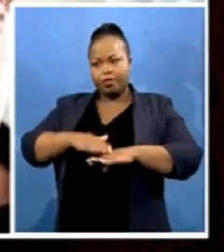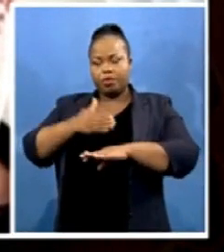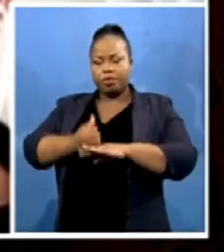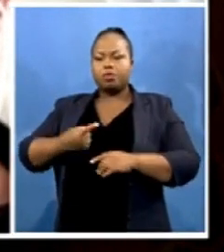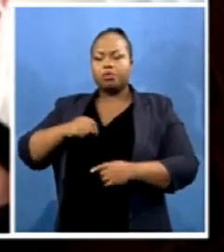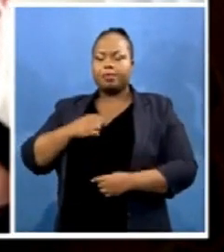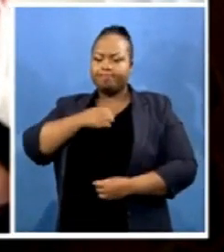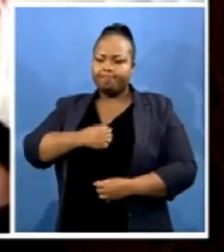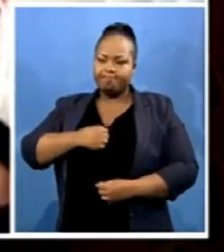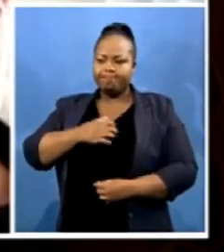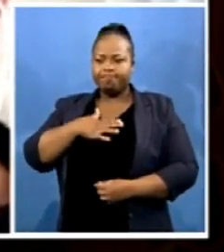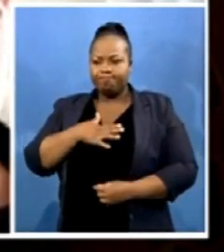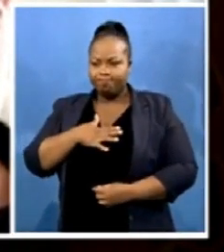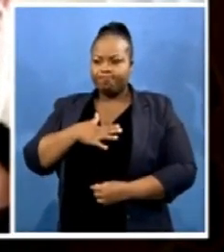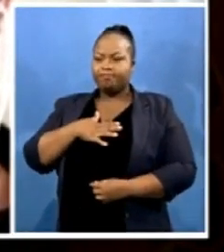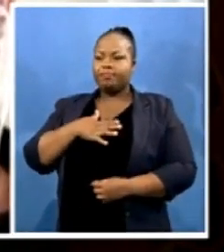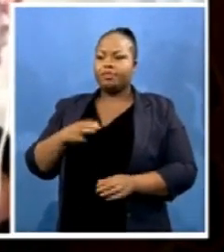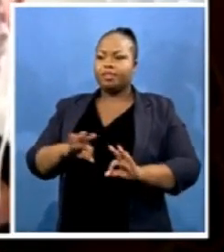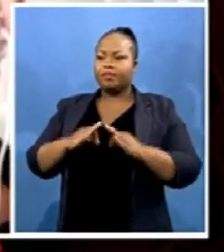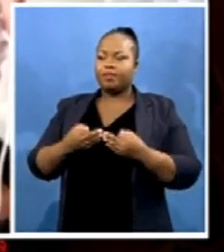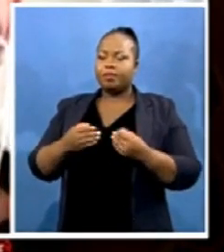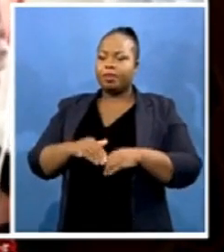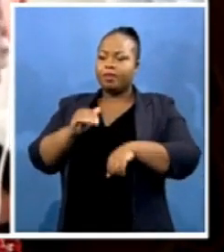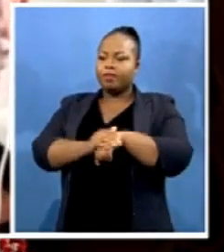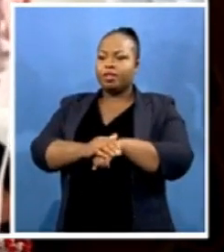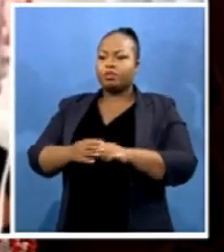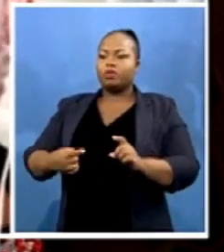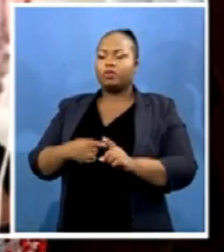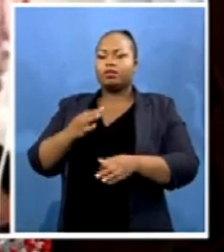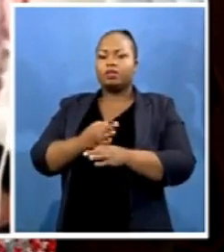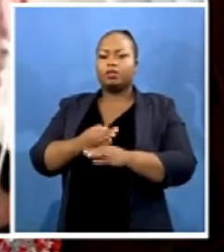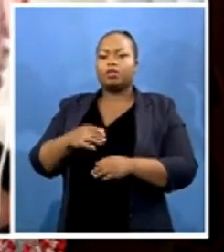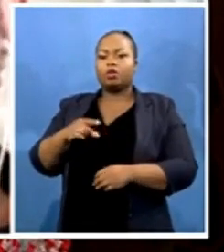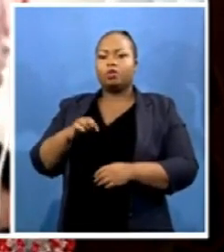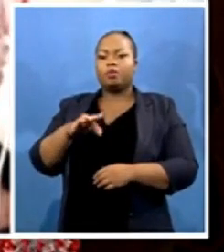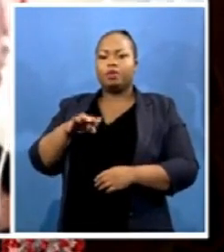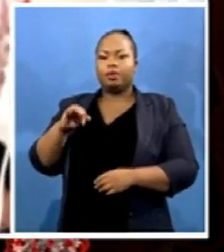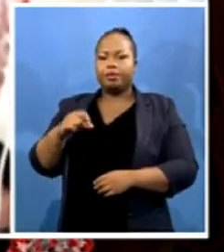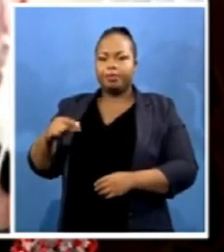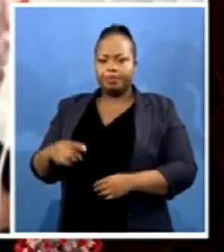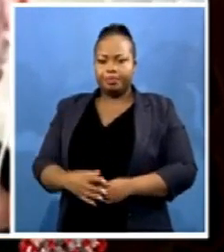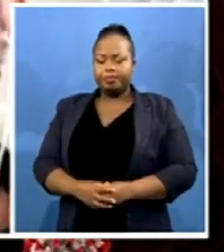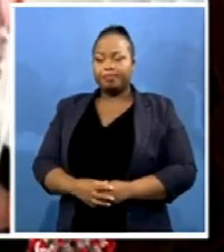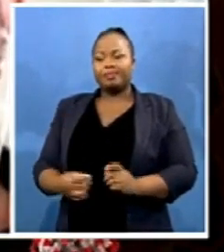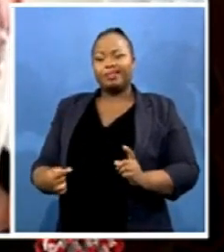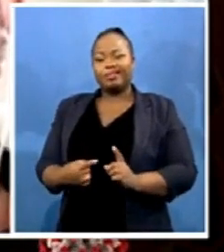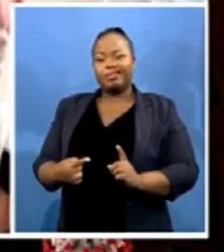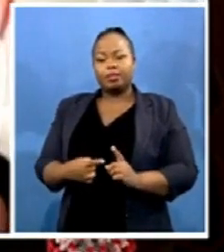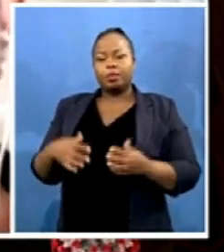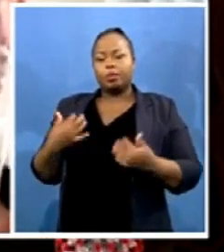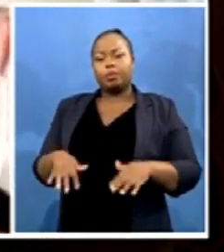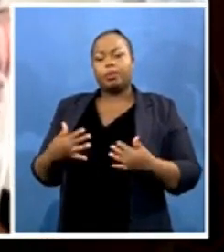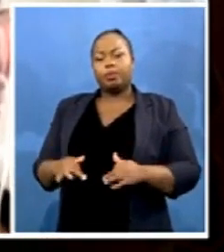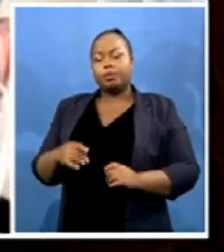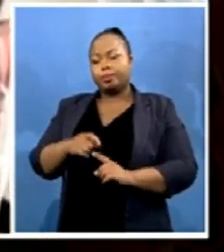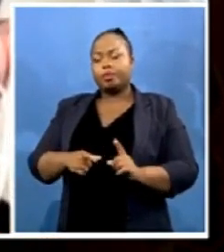the family and friends of Denis Goldberg. And Dr. Goldberg was someone who was really special to us as the